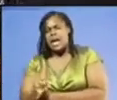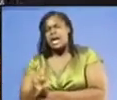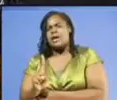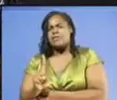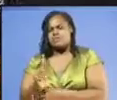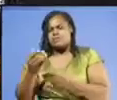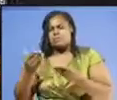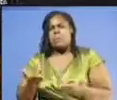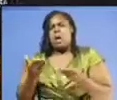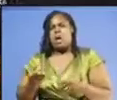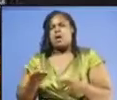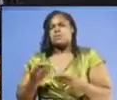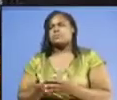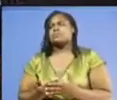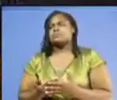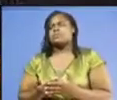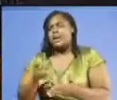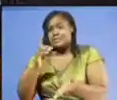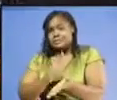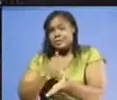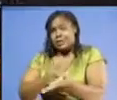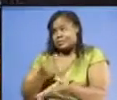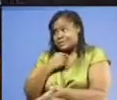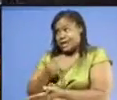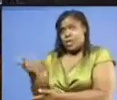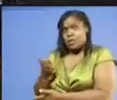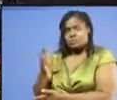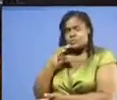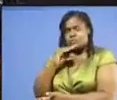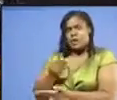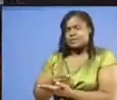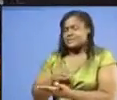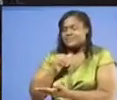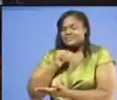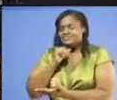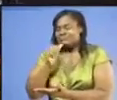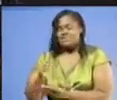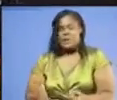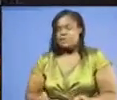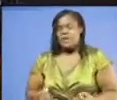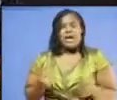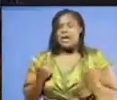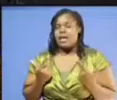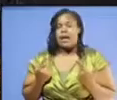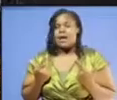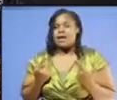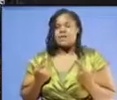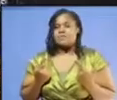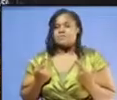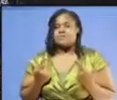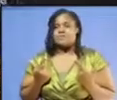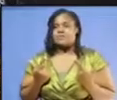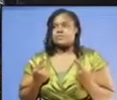2.5 pounds. Doctors said they wouldn't make it.